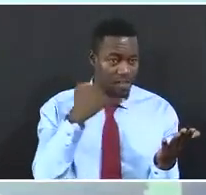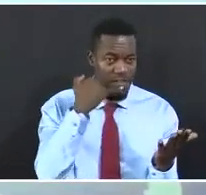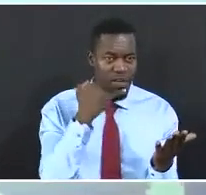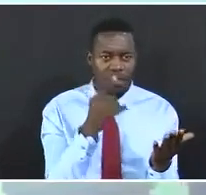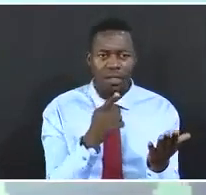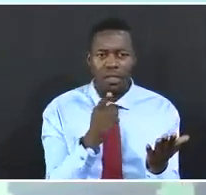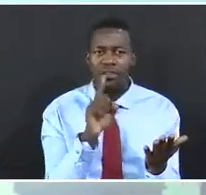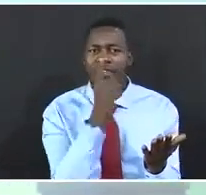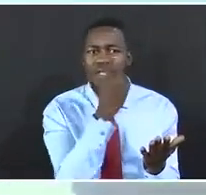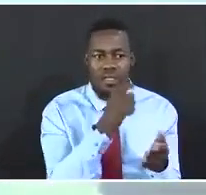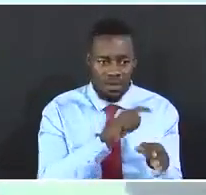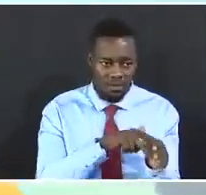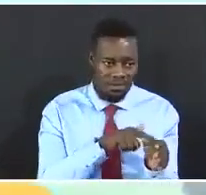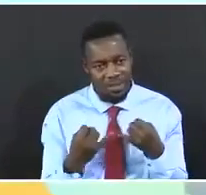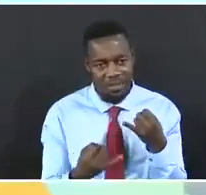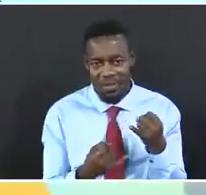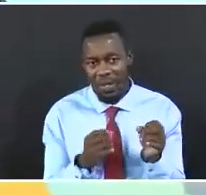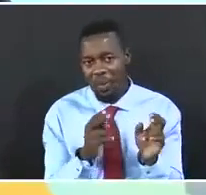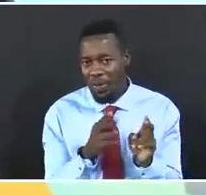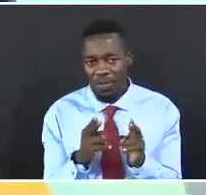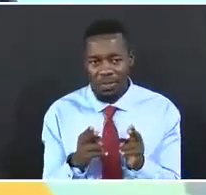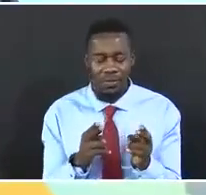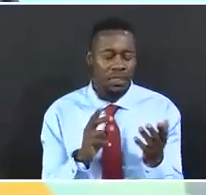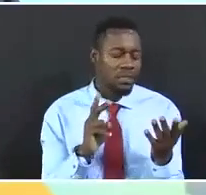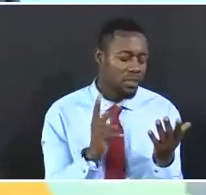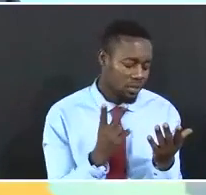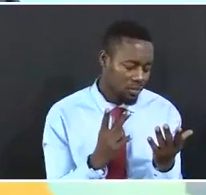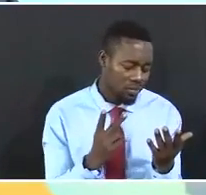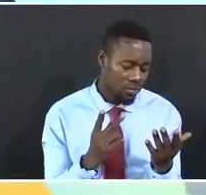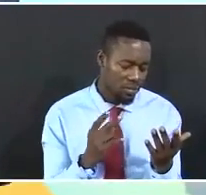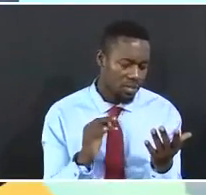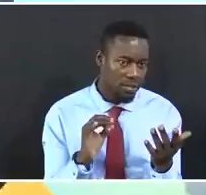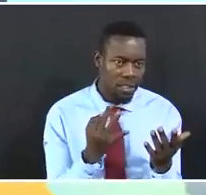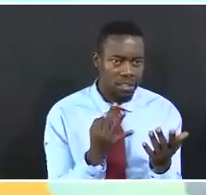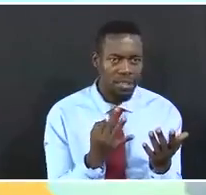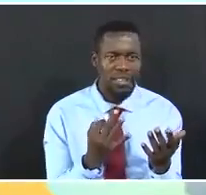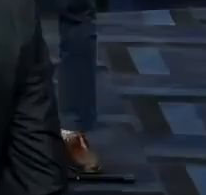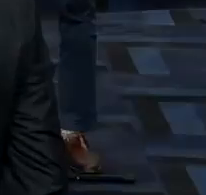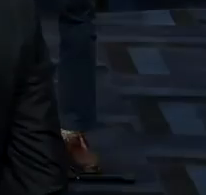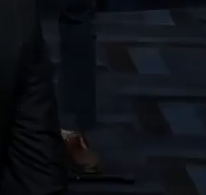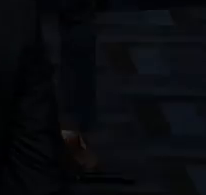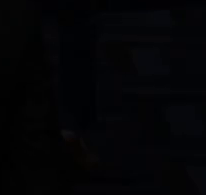effort, it becomes difficult. And that's why we need the Holy Spirit to be able to guide.